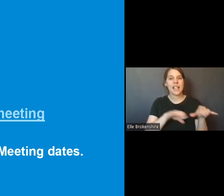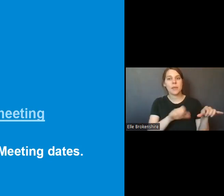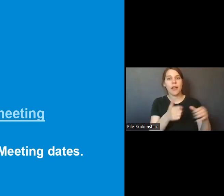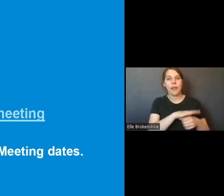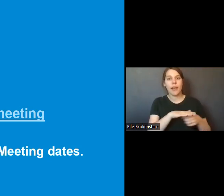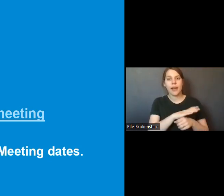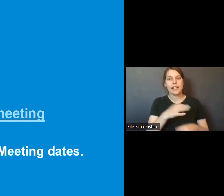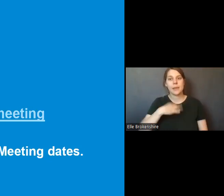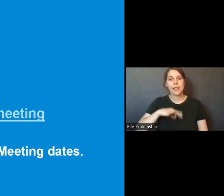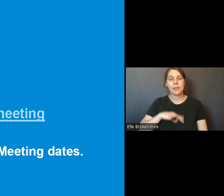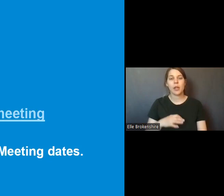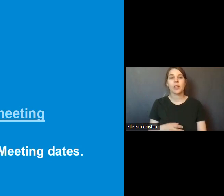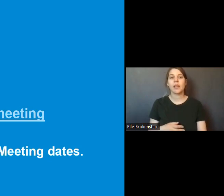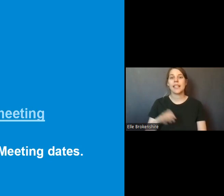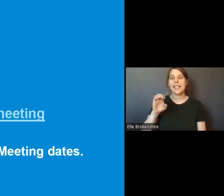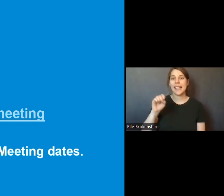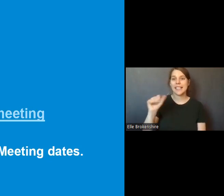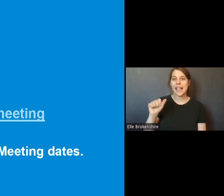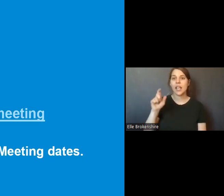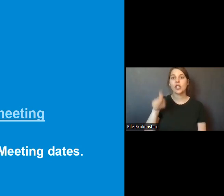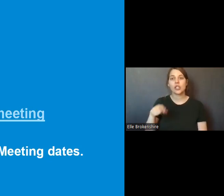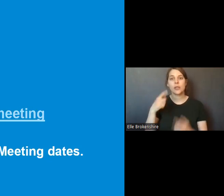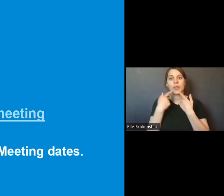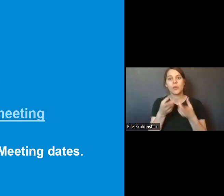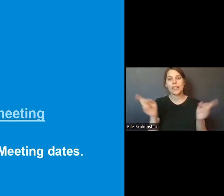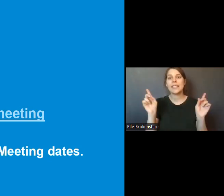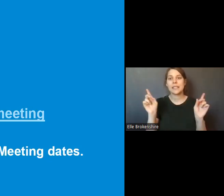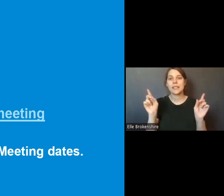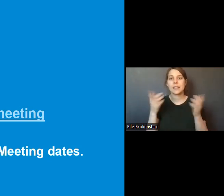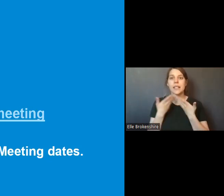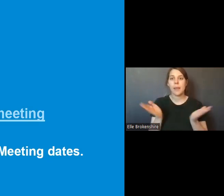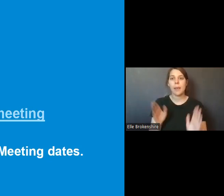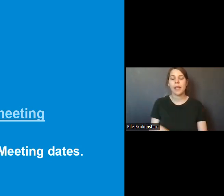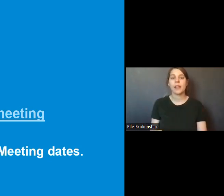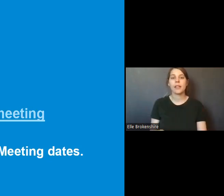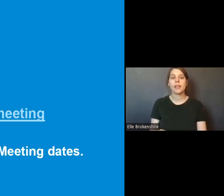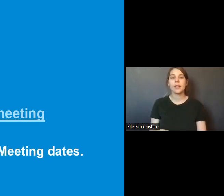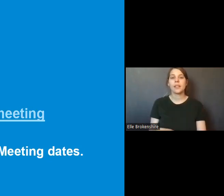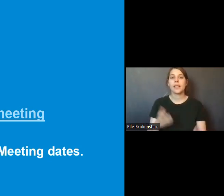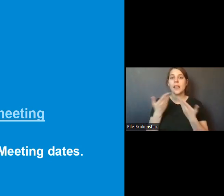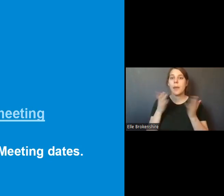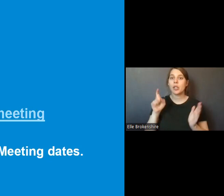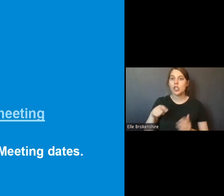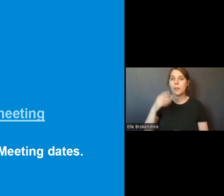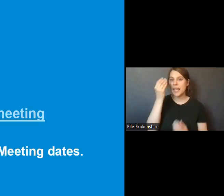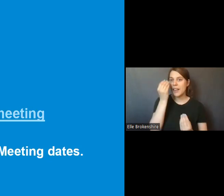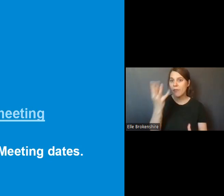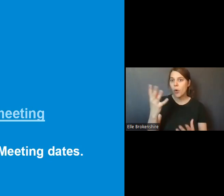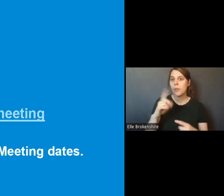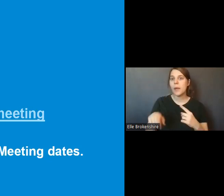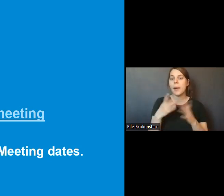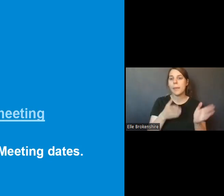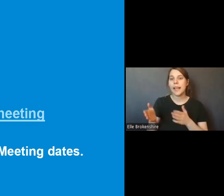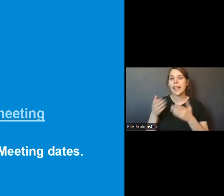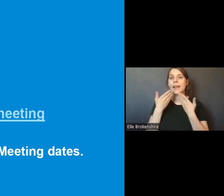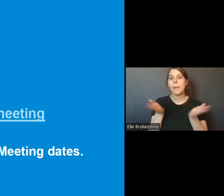Site Assessment, or ESA, should be released to the public. The public should also be informed of any planned public presentations by the